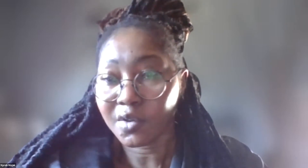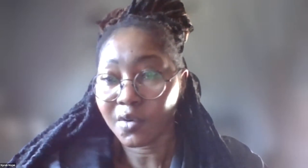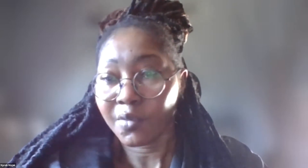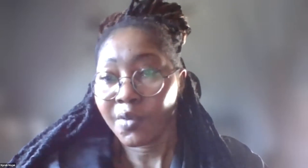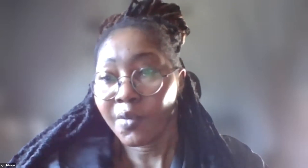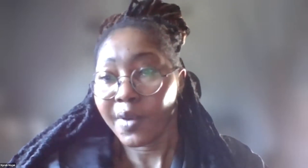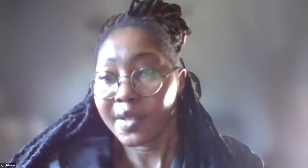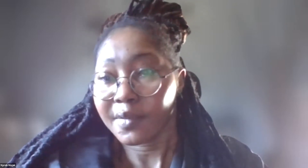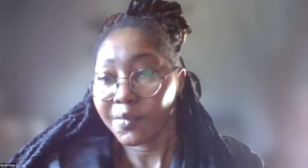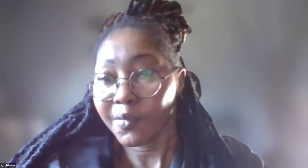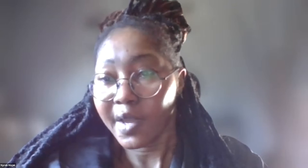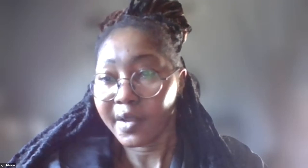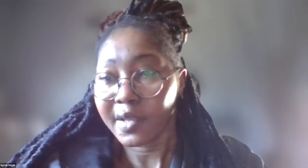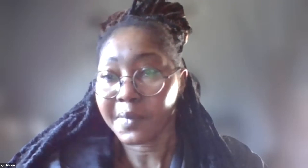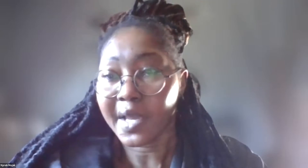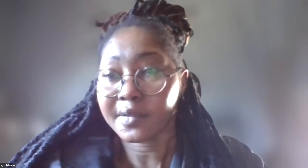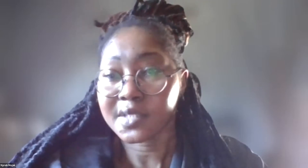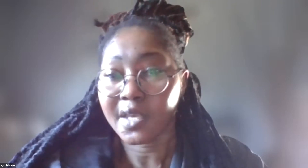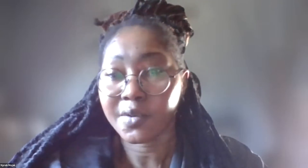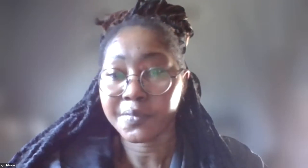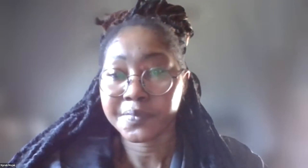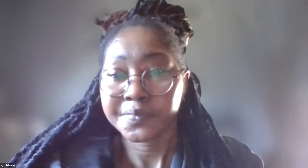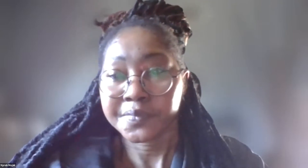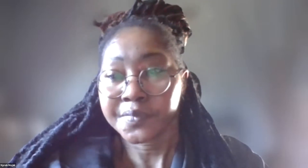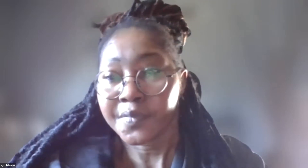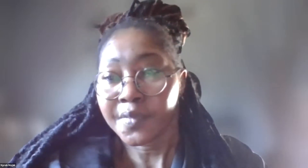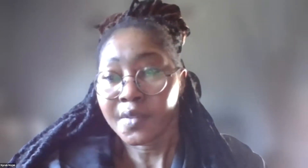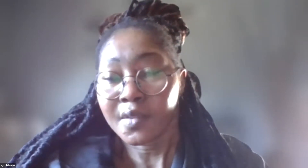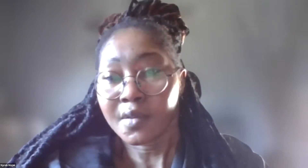you really don't know where it might take you.